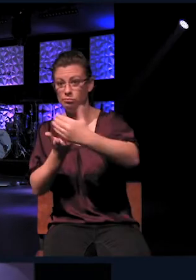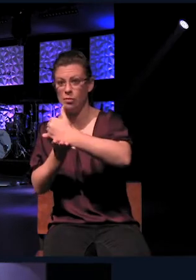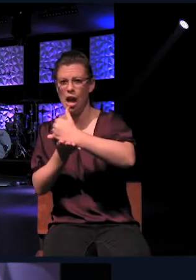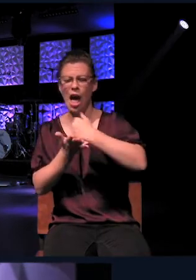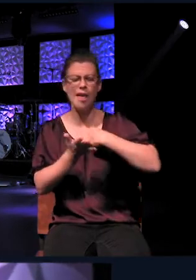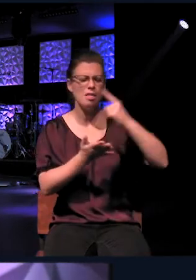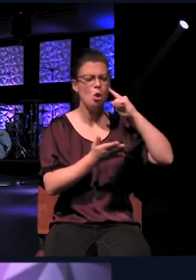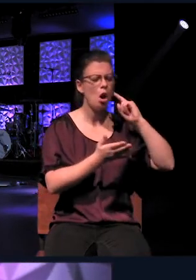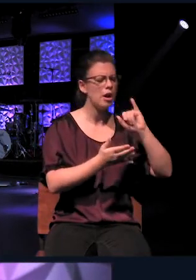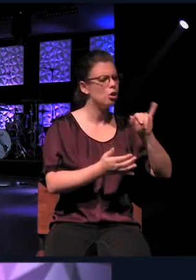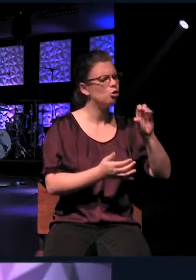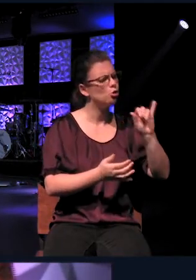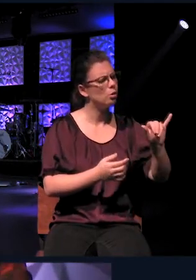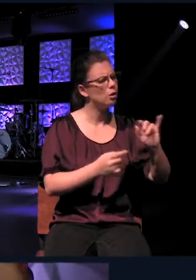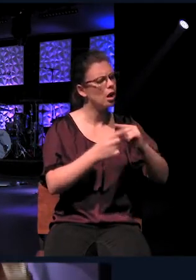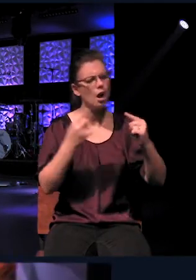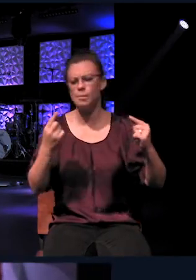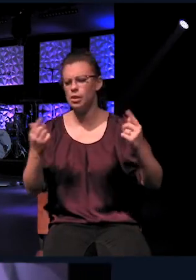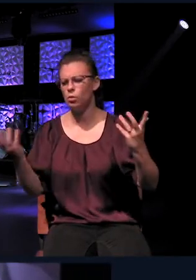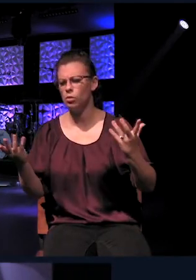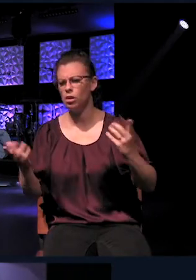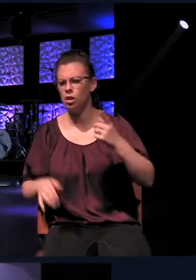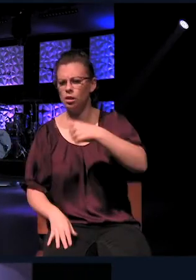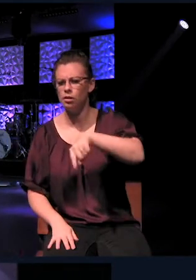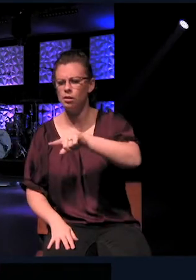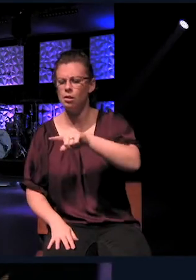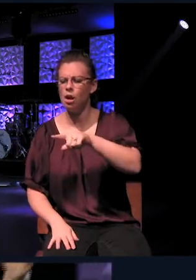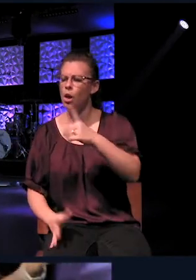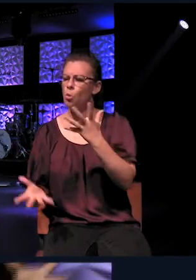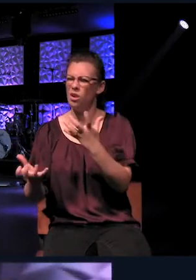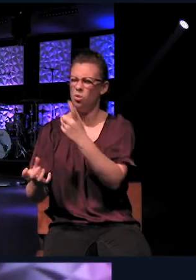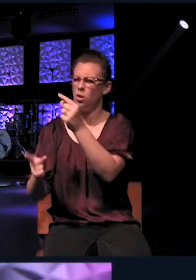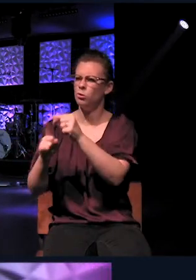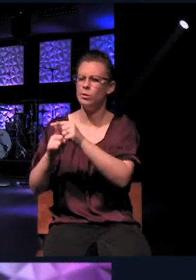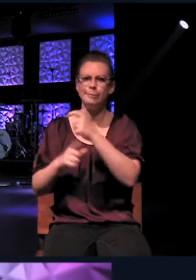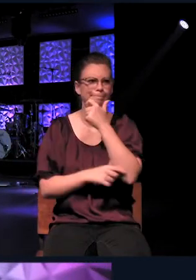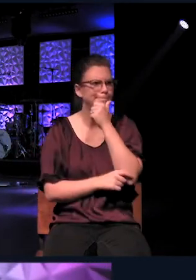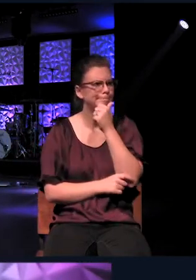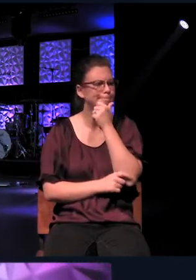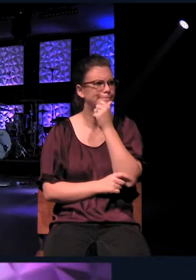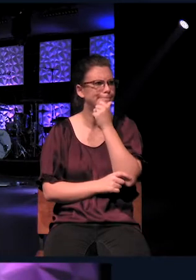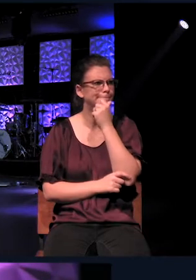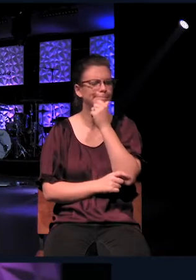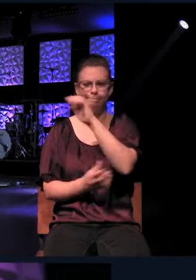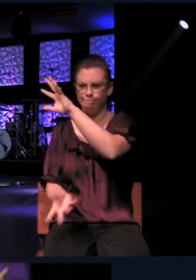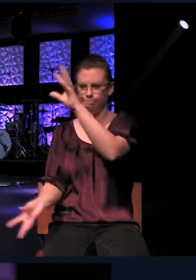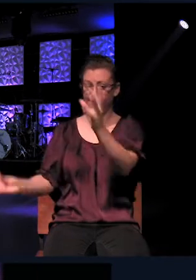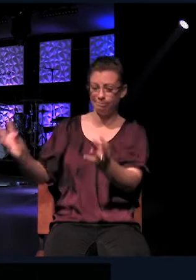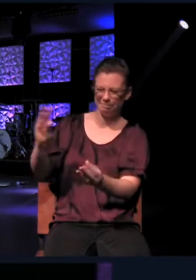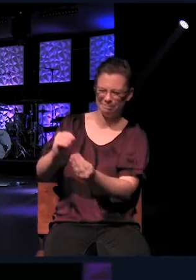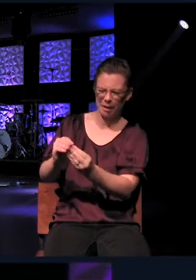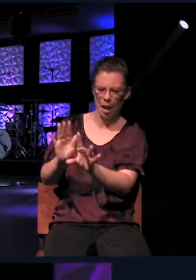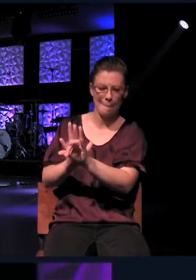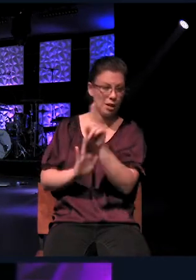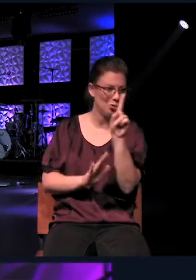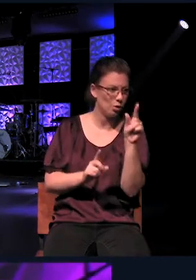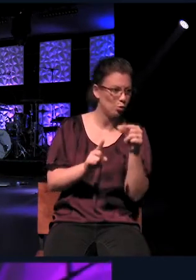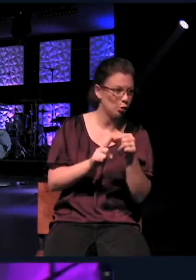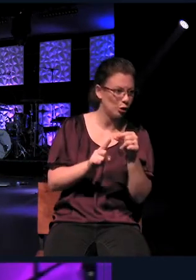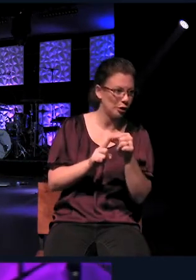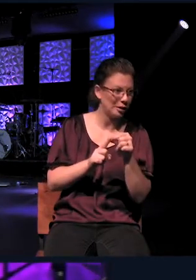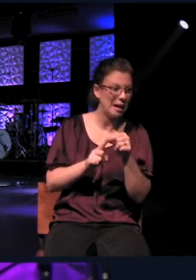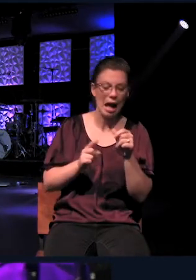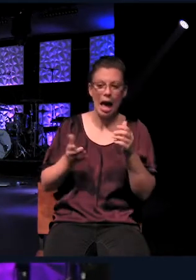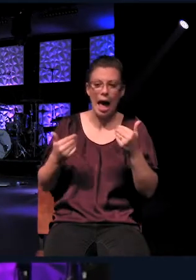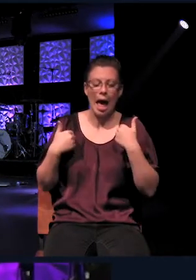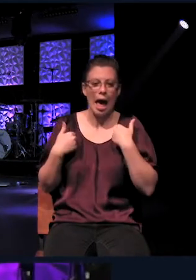joy, and I wanted to sum it up all in one word that would encompass all of those things. And the word that I summed it up with, which I did get approval and a